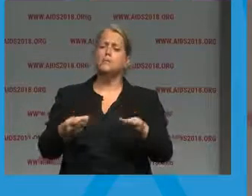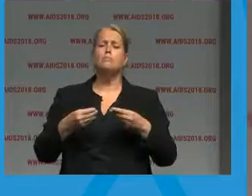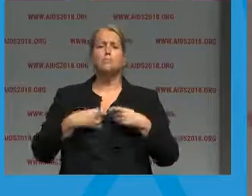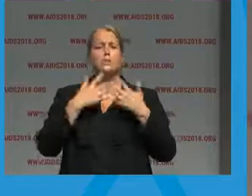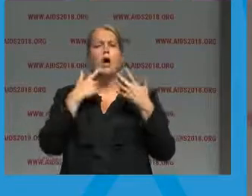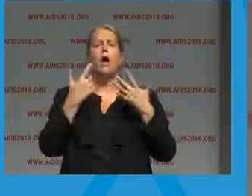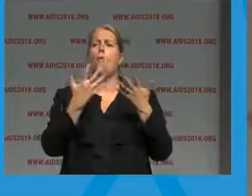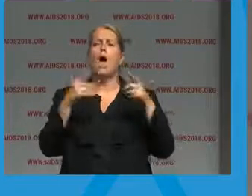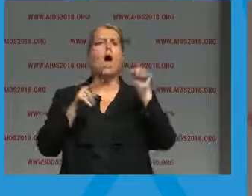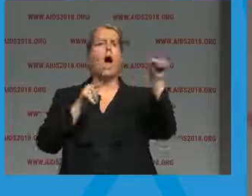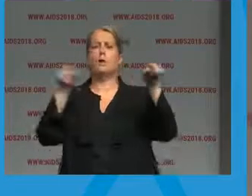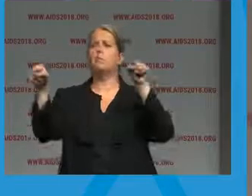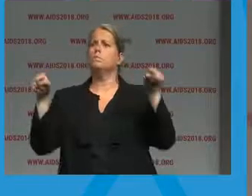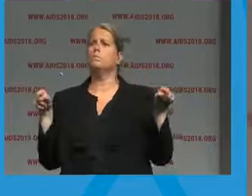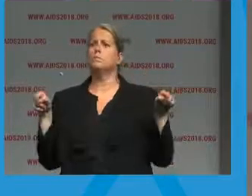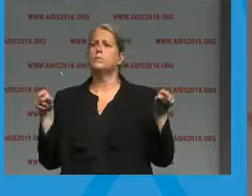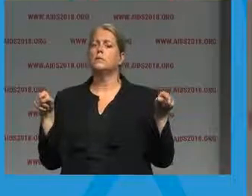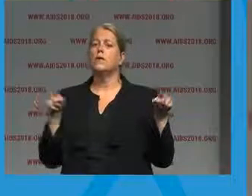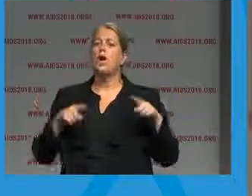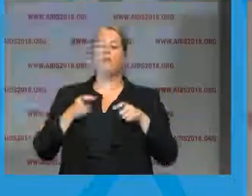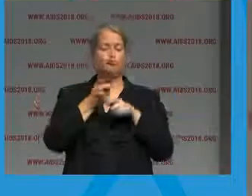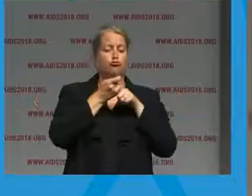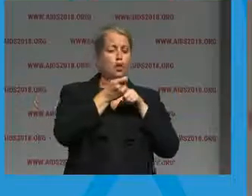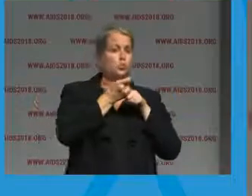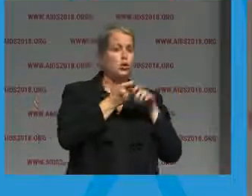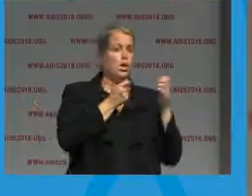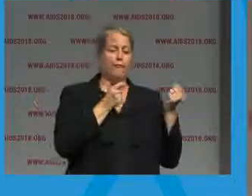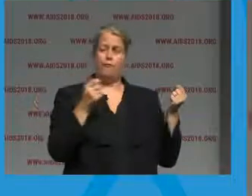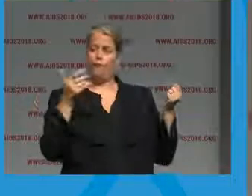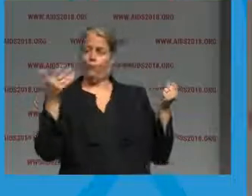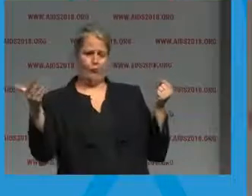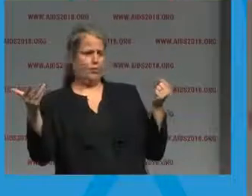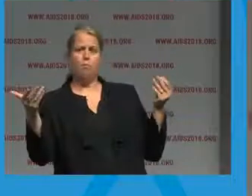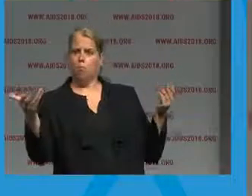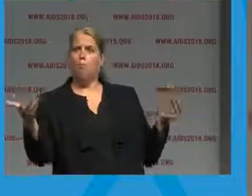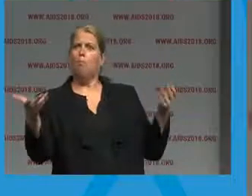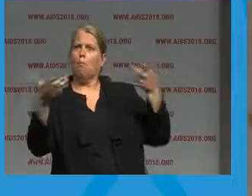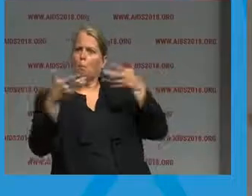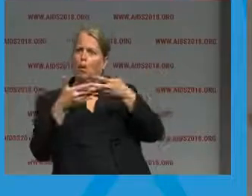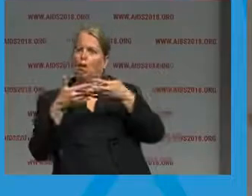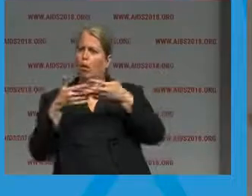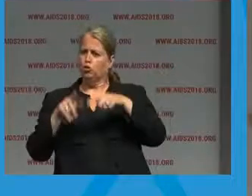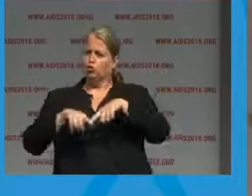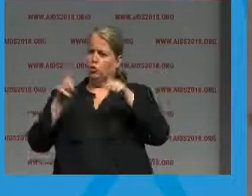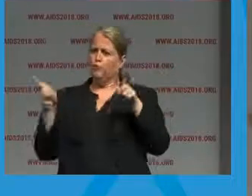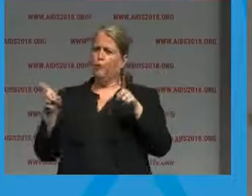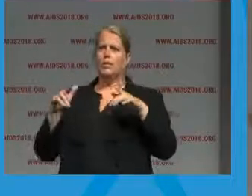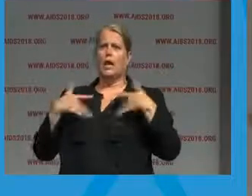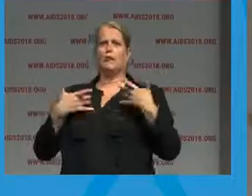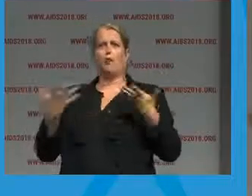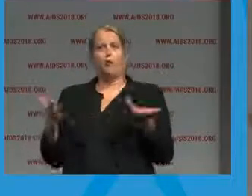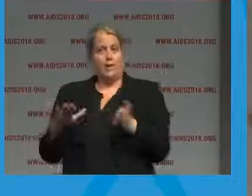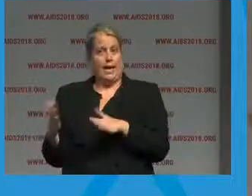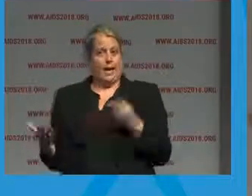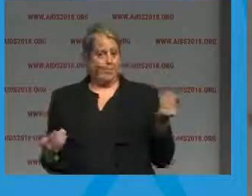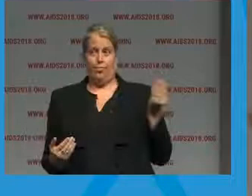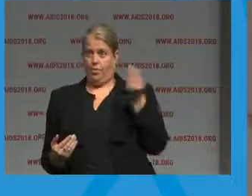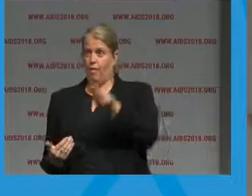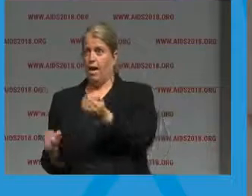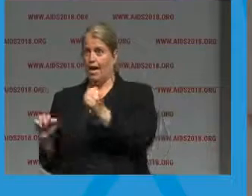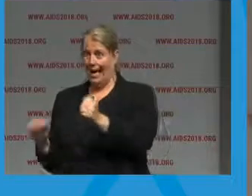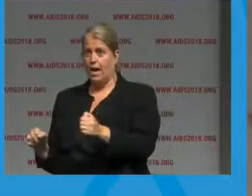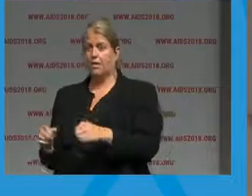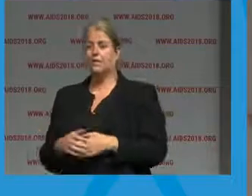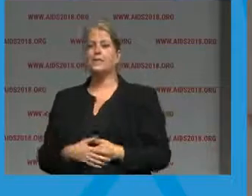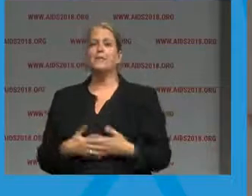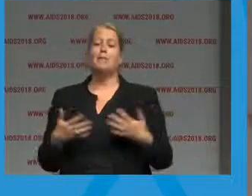are, and we have the treatment that can mean for them the difference between life and death. Sadly, we